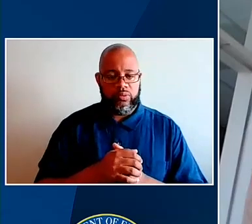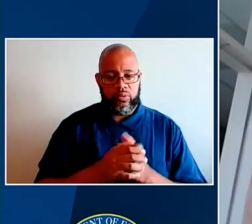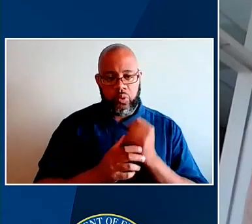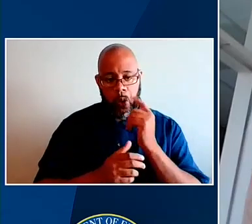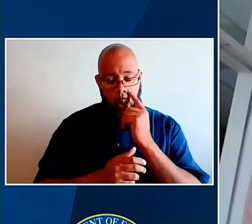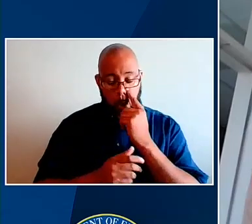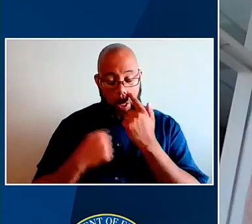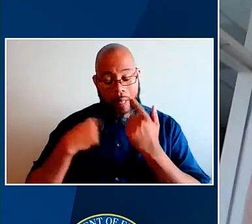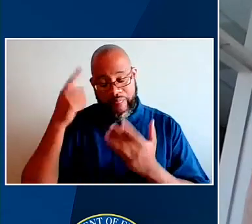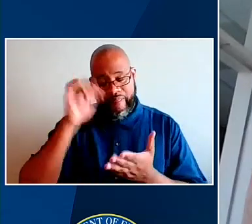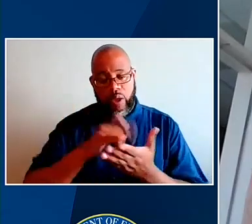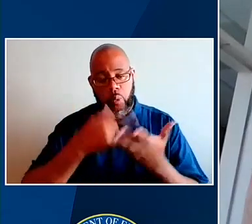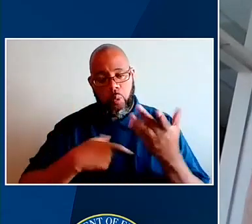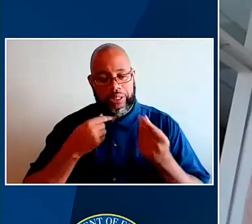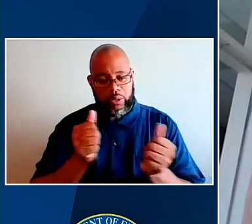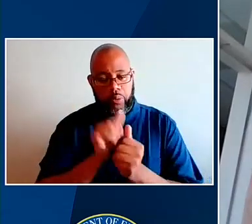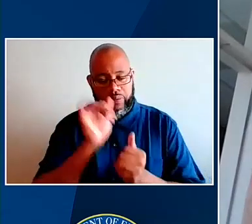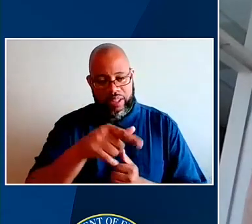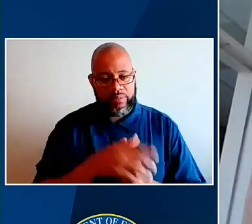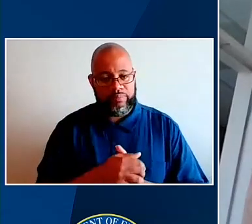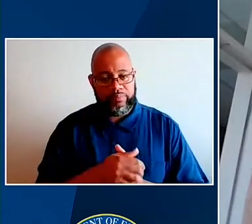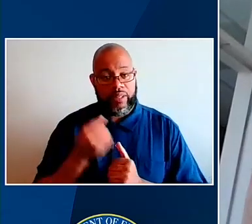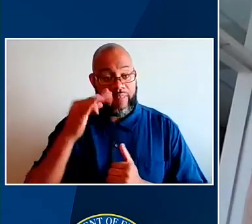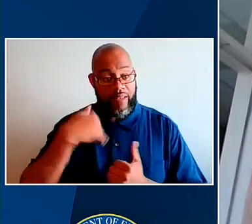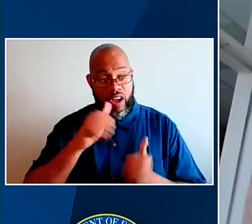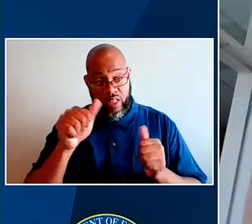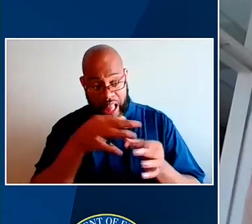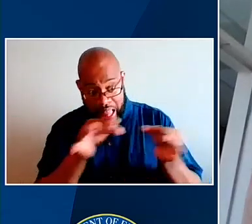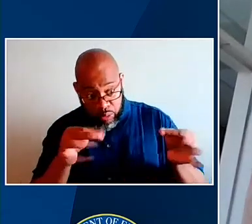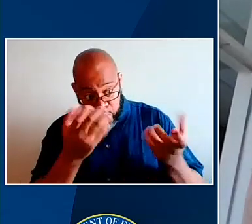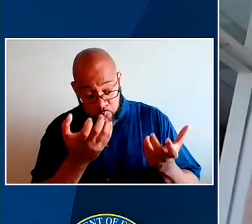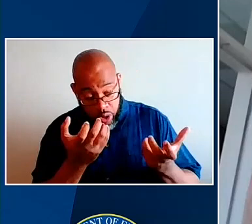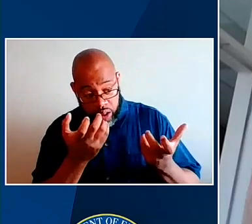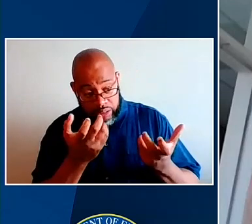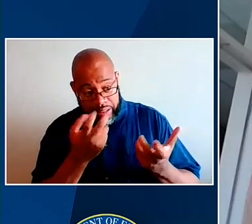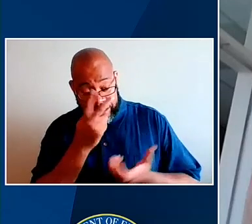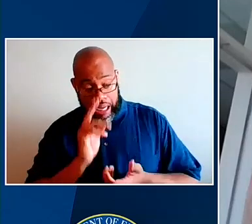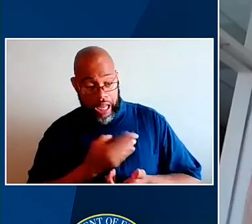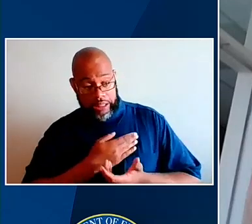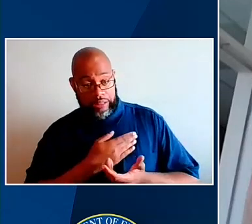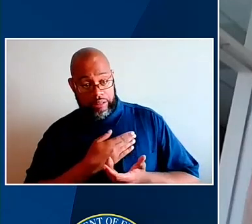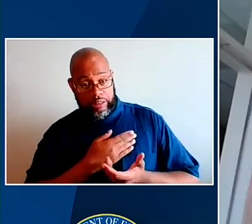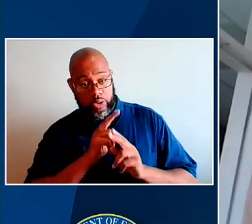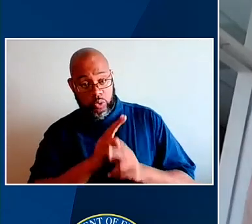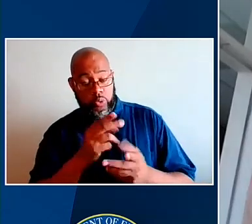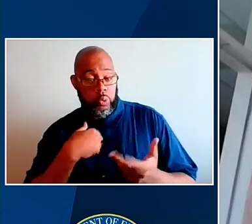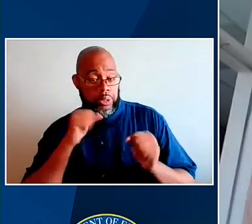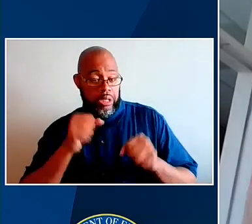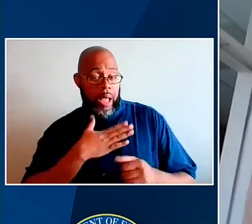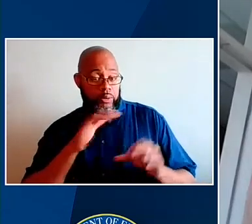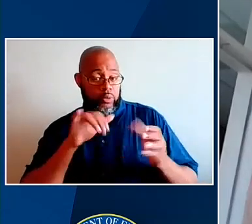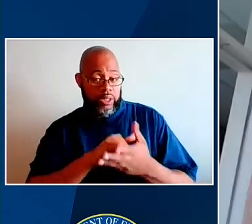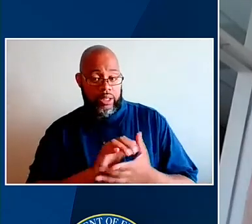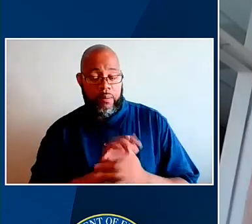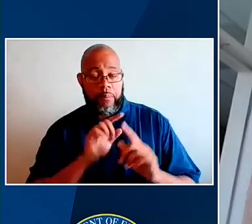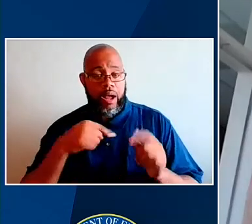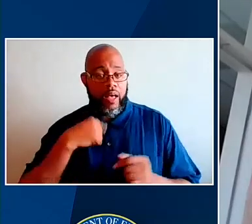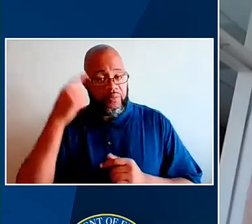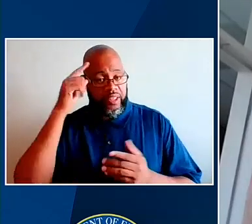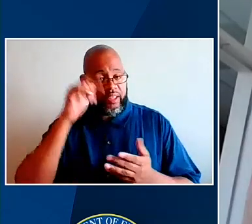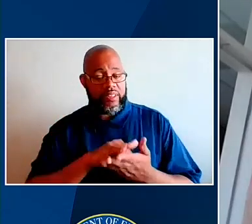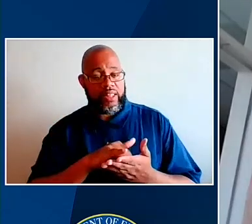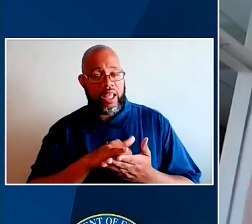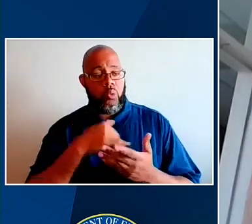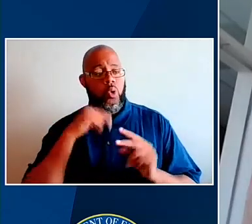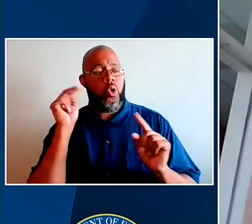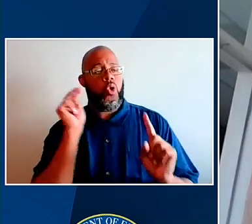think that's what we're dealing with here. If you have other language you would like to see us look at, we'll be happy to do so. But I think we were looking